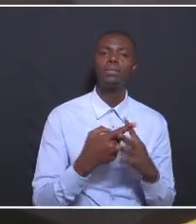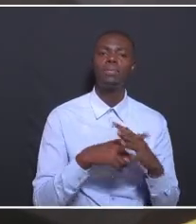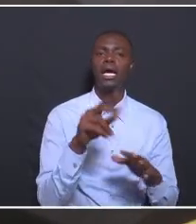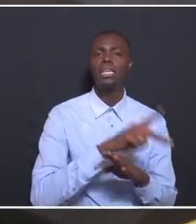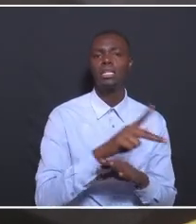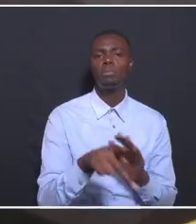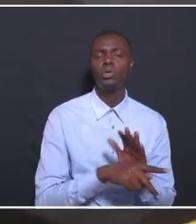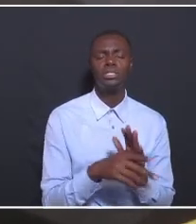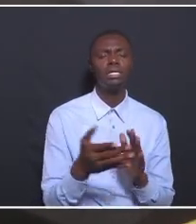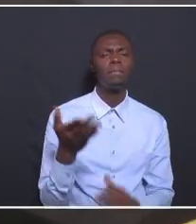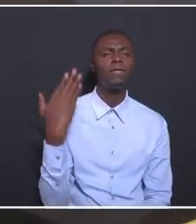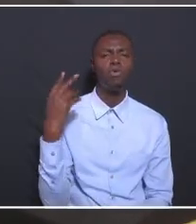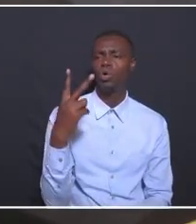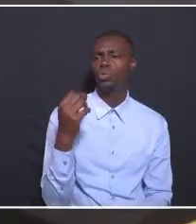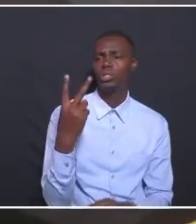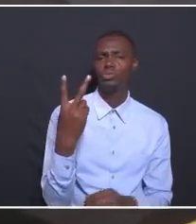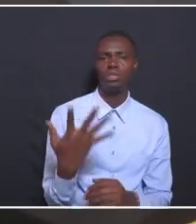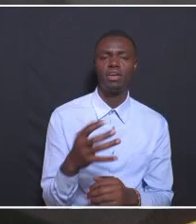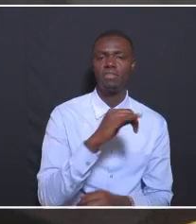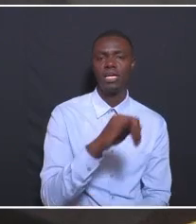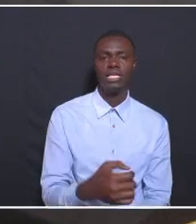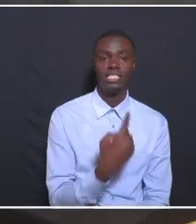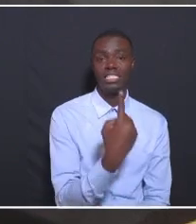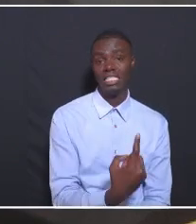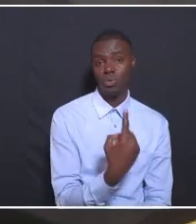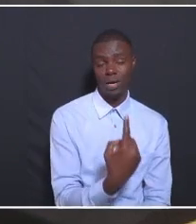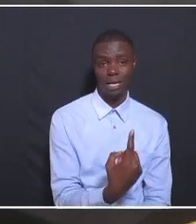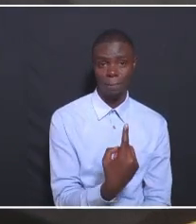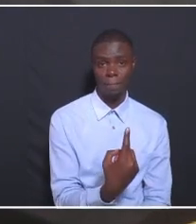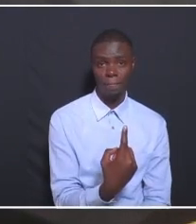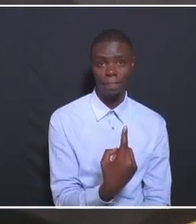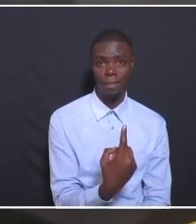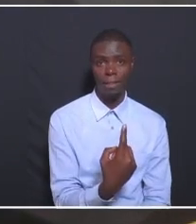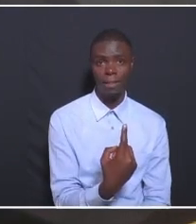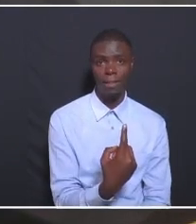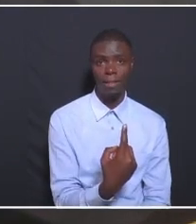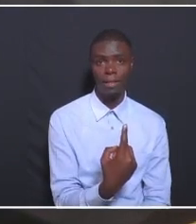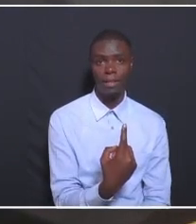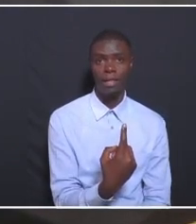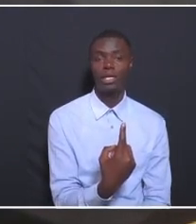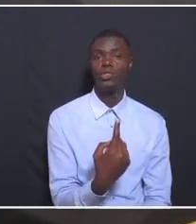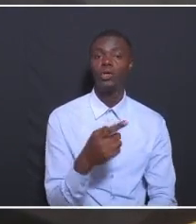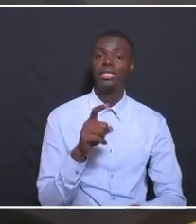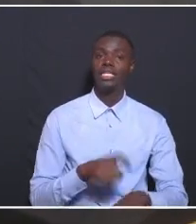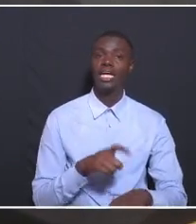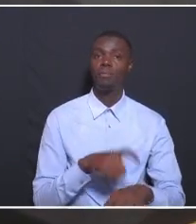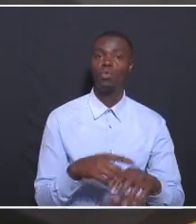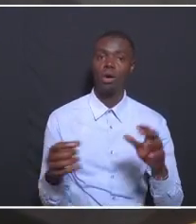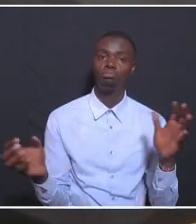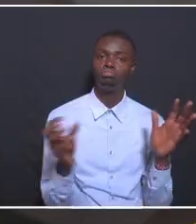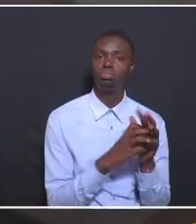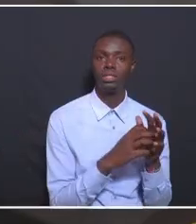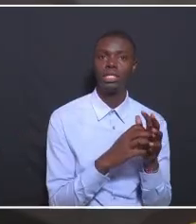early 2025, I think January 2025, and by the time we were releasing, it